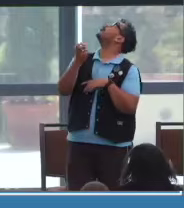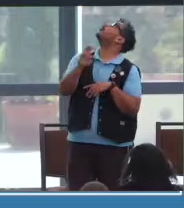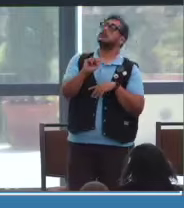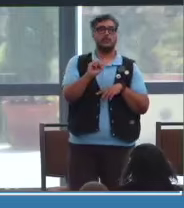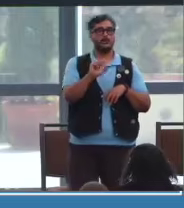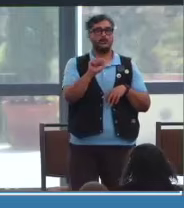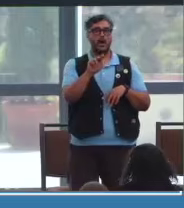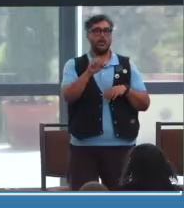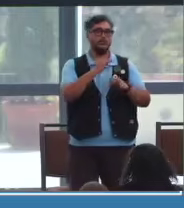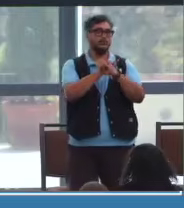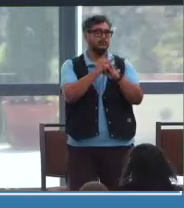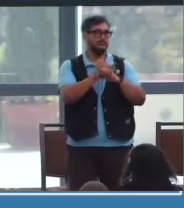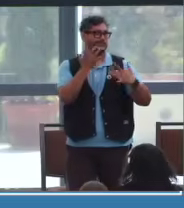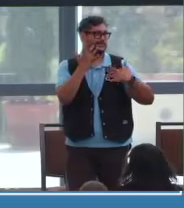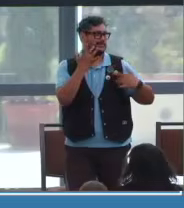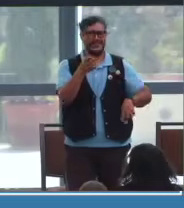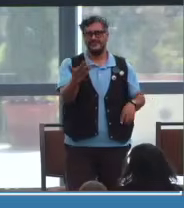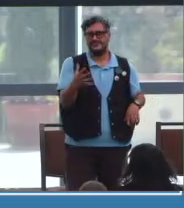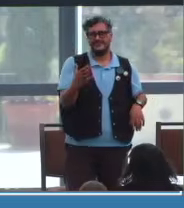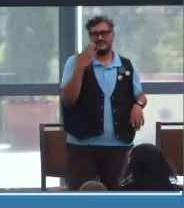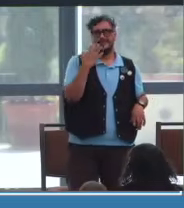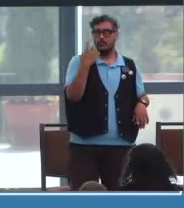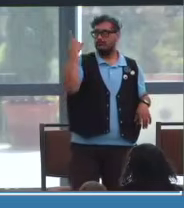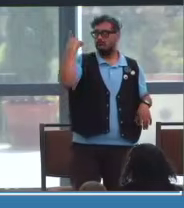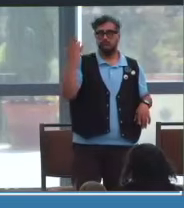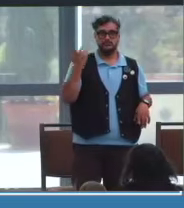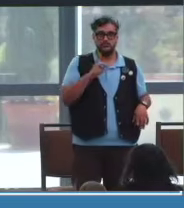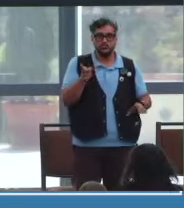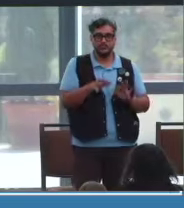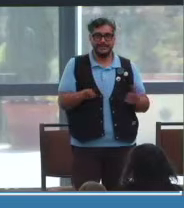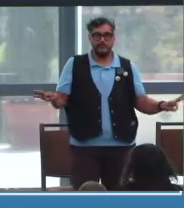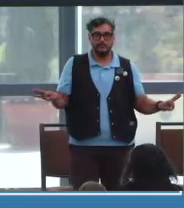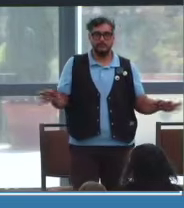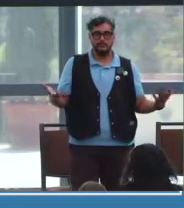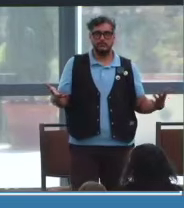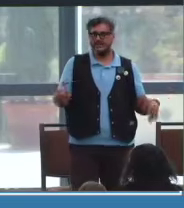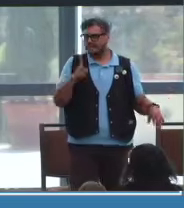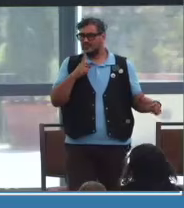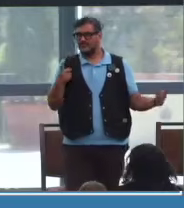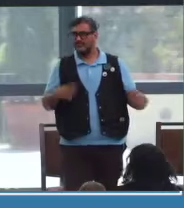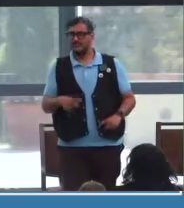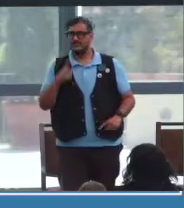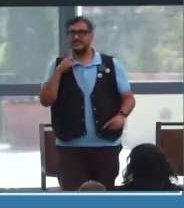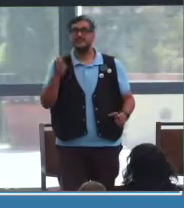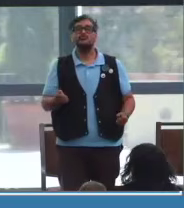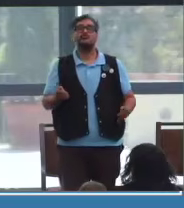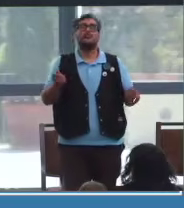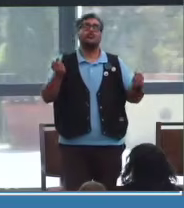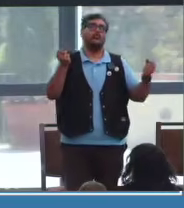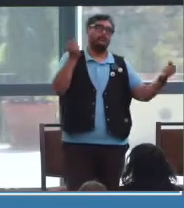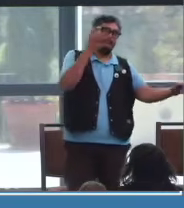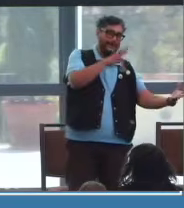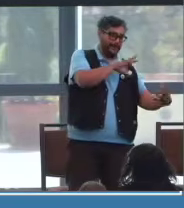autoimmune disease. And you all know better than anyone that this really is true. It's really complicated because there's so many factors